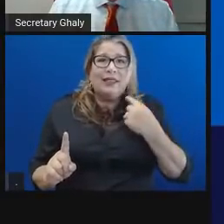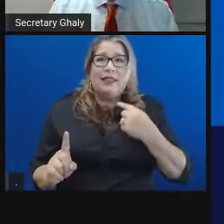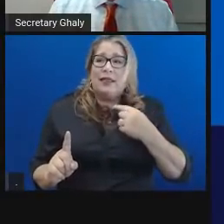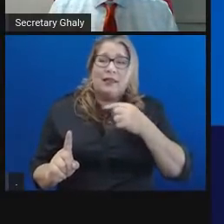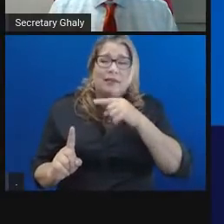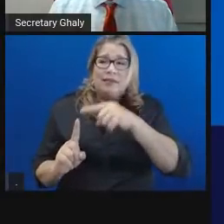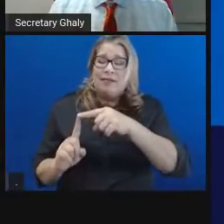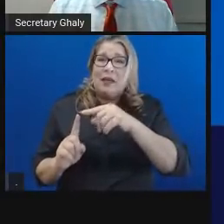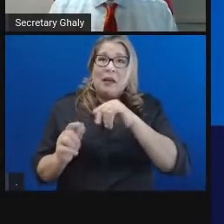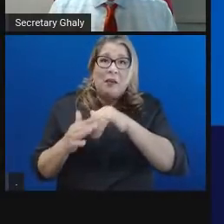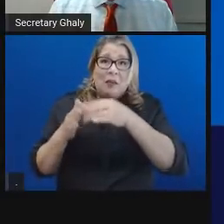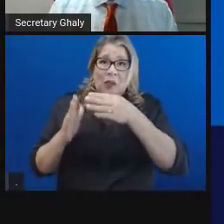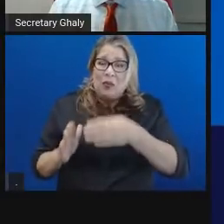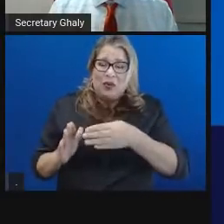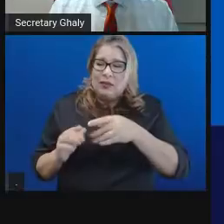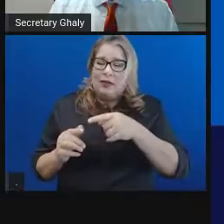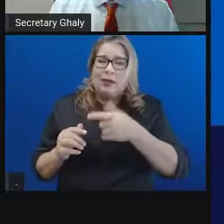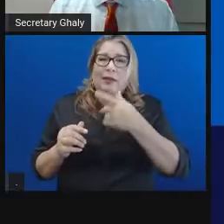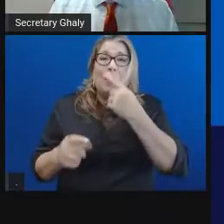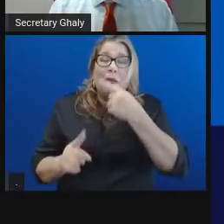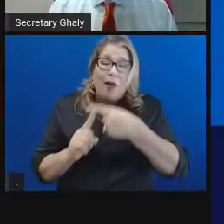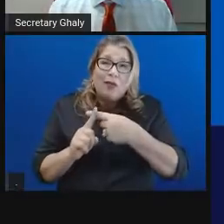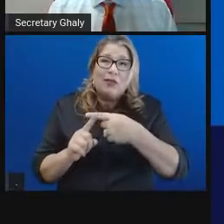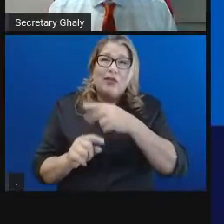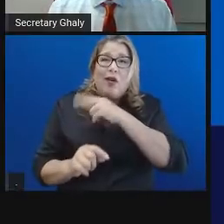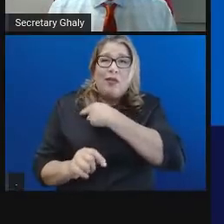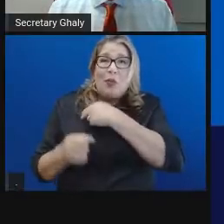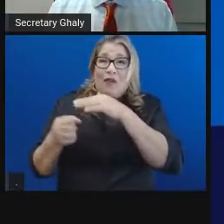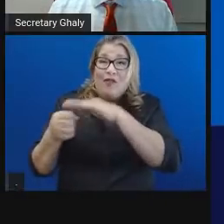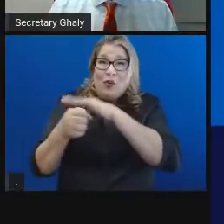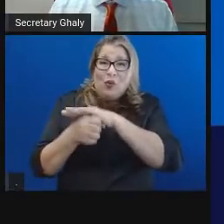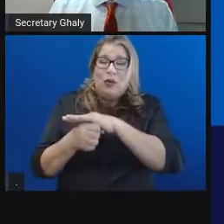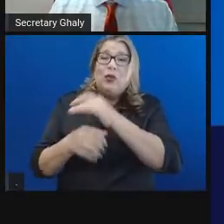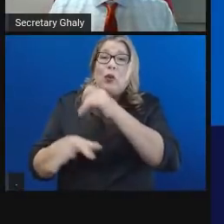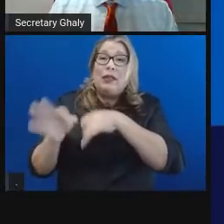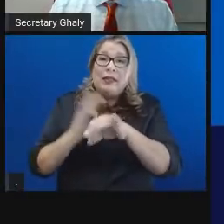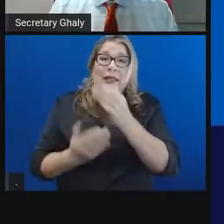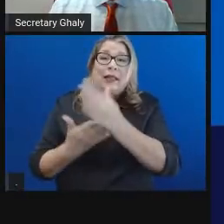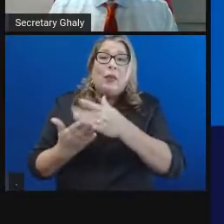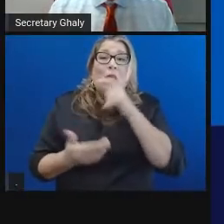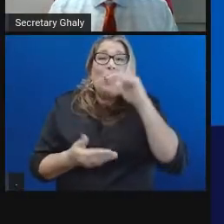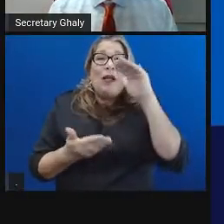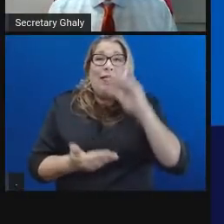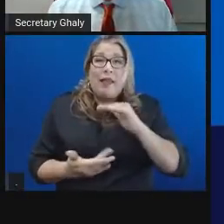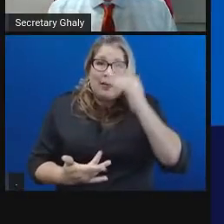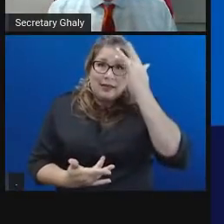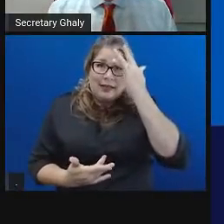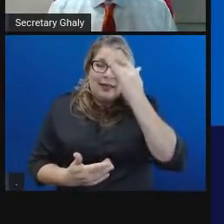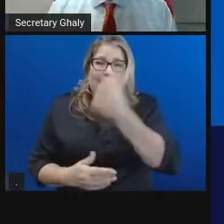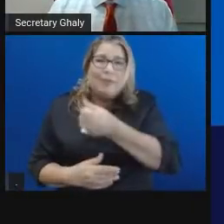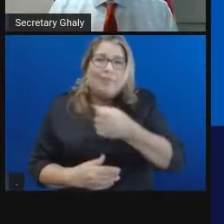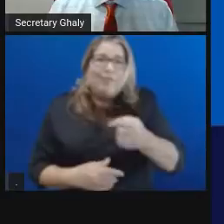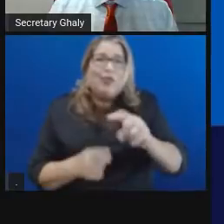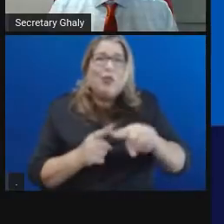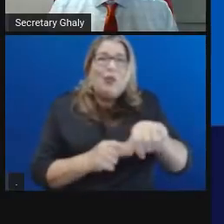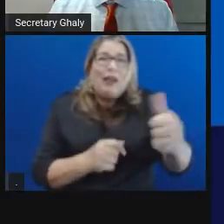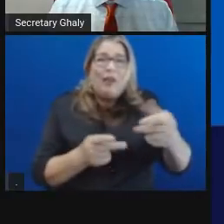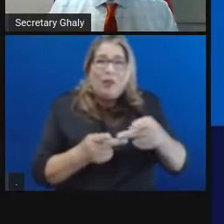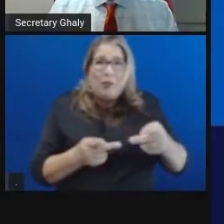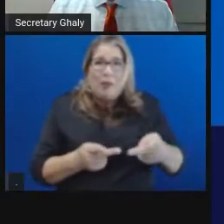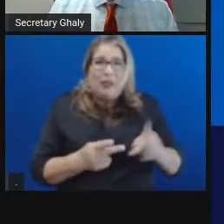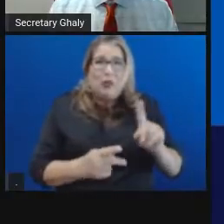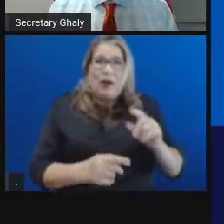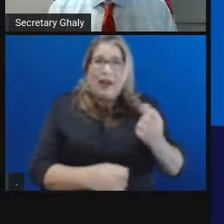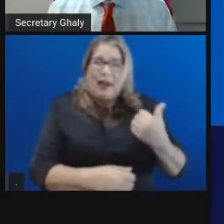to get to those lower level of care sites, and allowing the hospitals to be able to provide care to new patients awaiting care